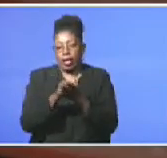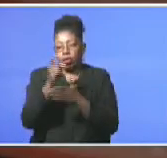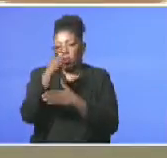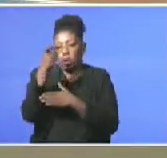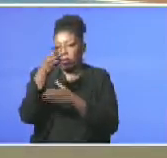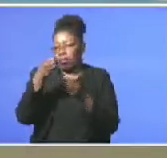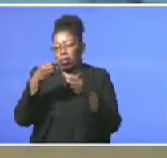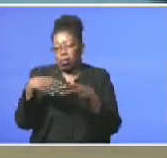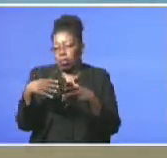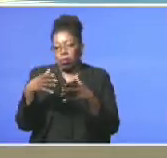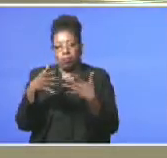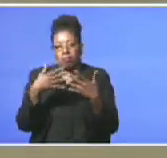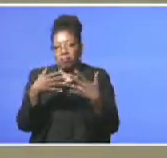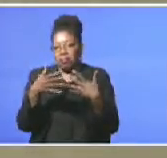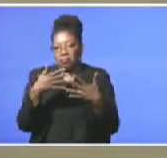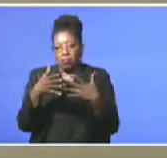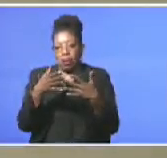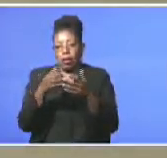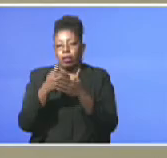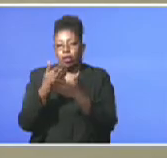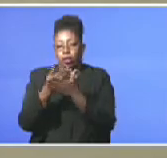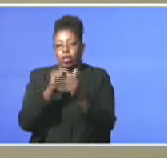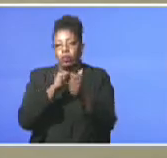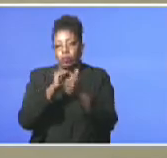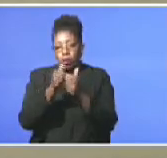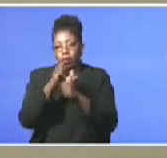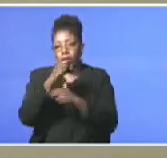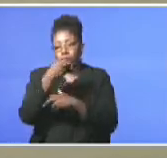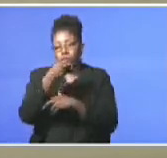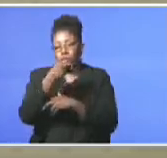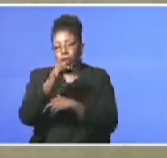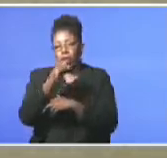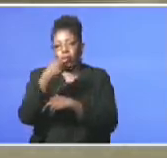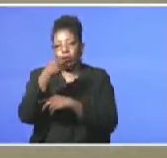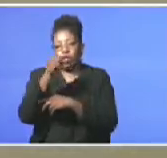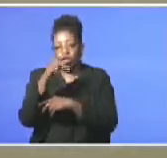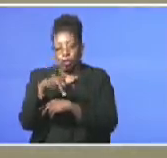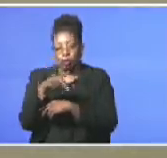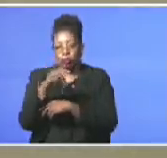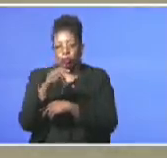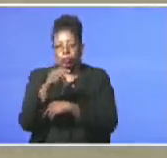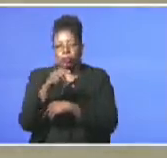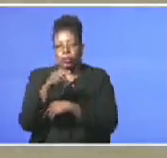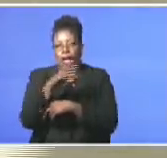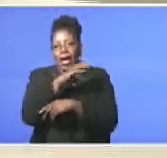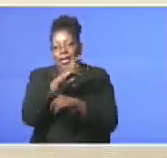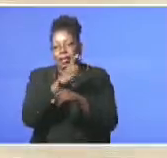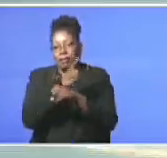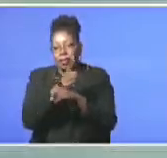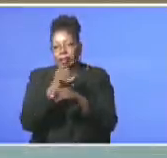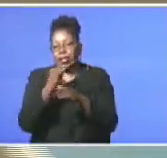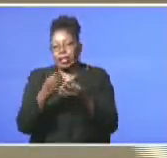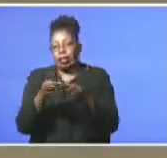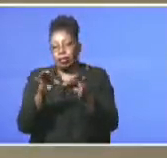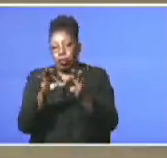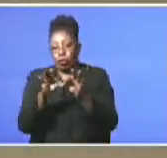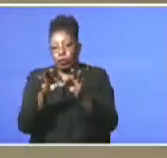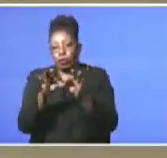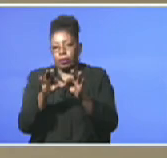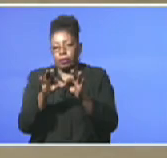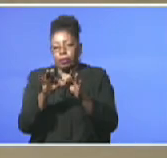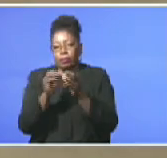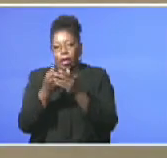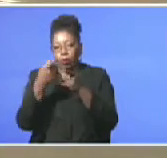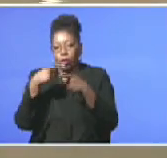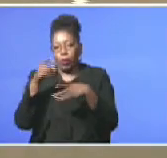that effort and good sportsmanship. Taking it one game at a time. And defense is key, and we're looking to go into